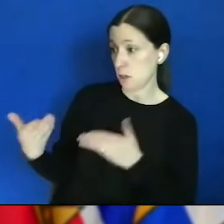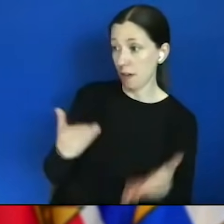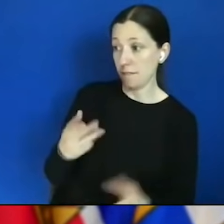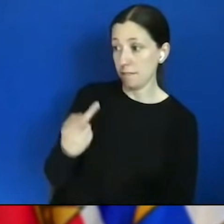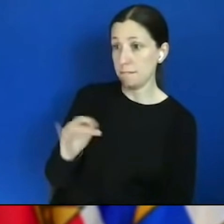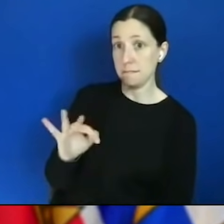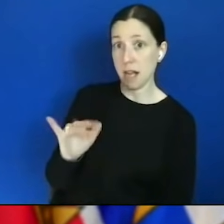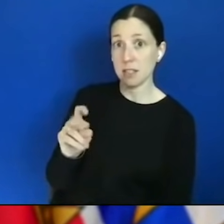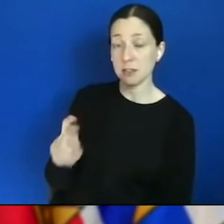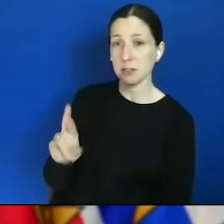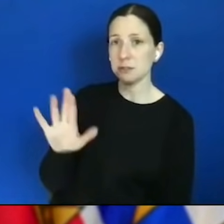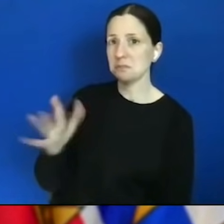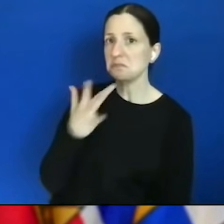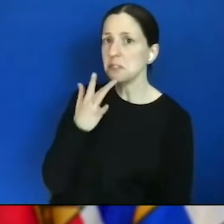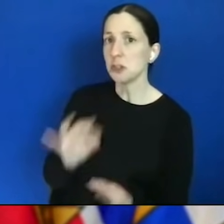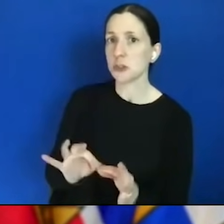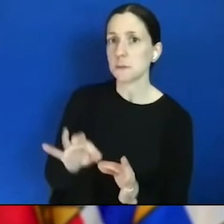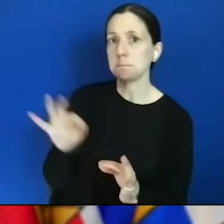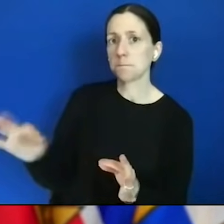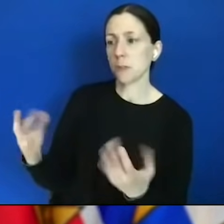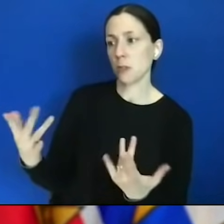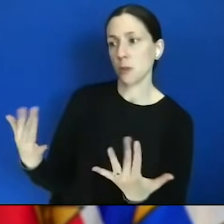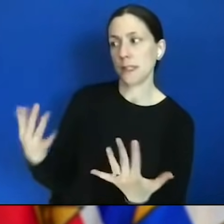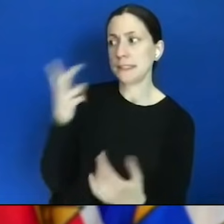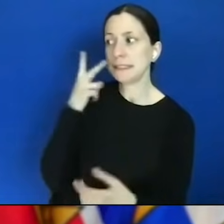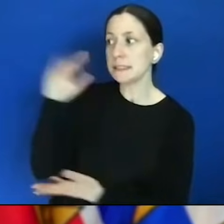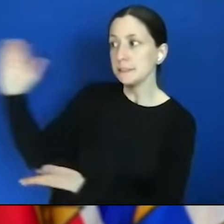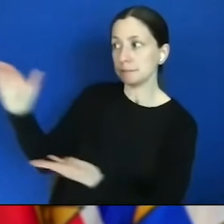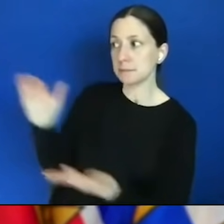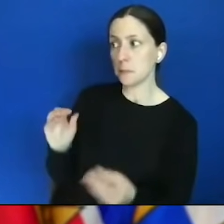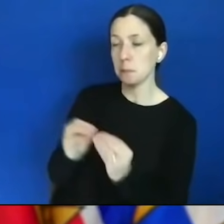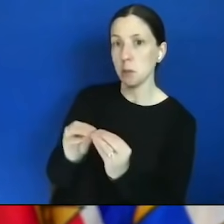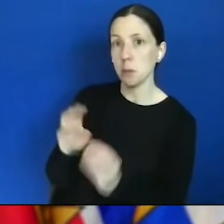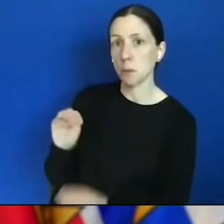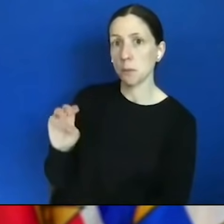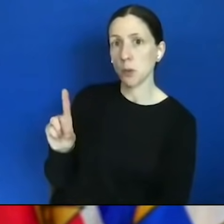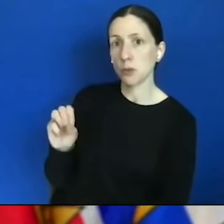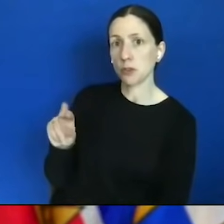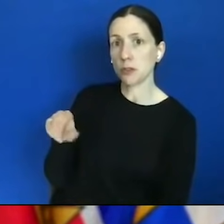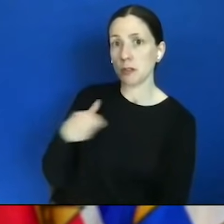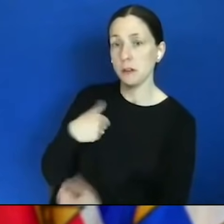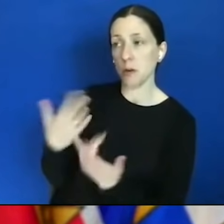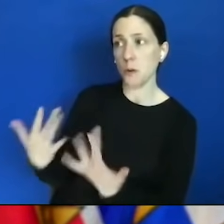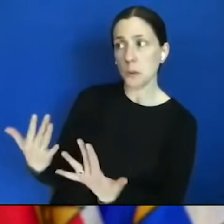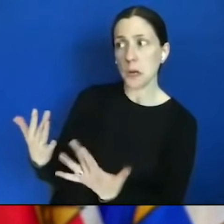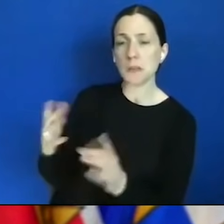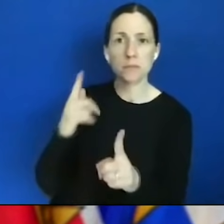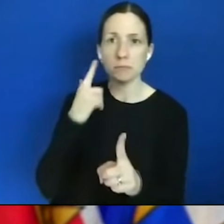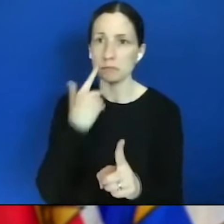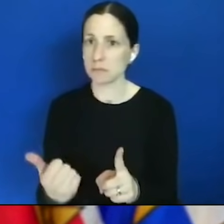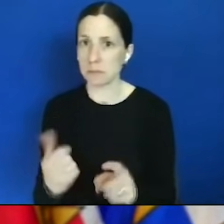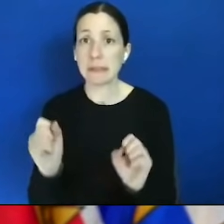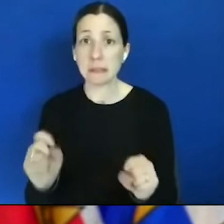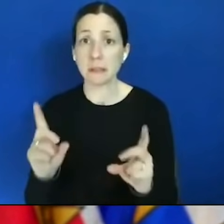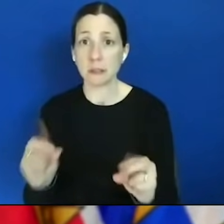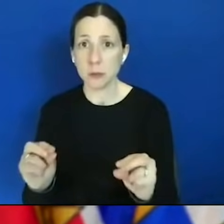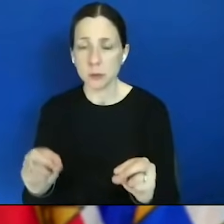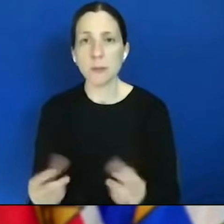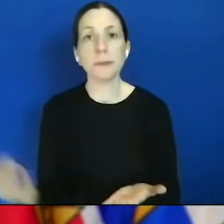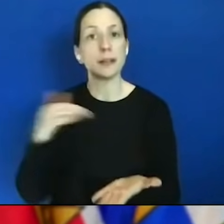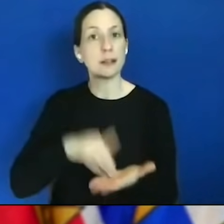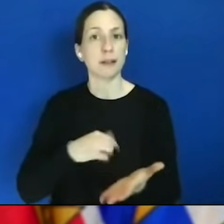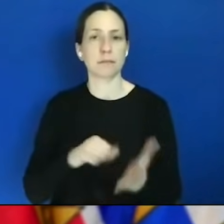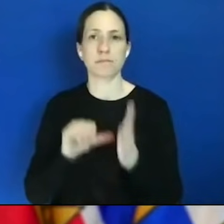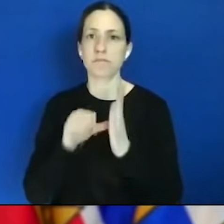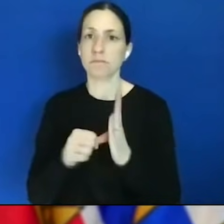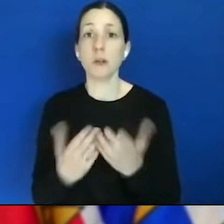in June when more Moderna is available, but I would encourage everyone to take the vaccine that you are offered when